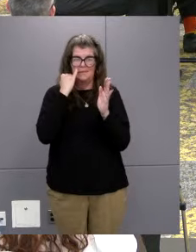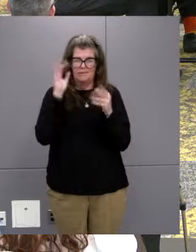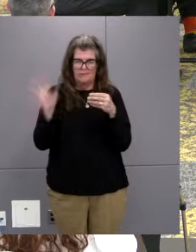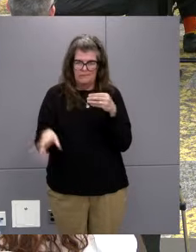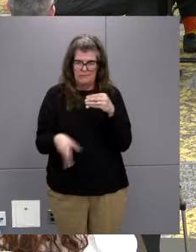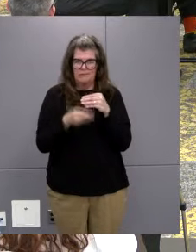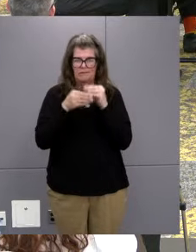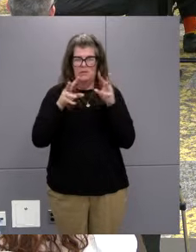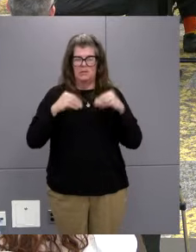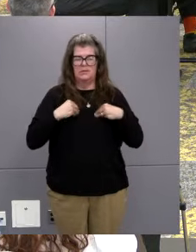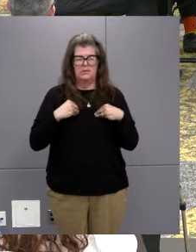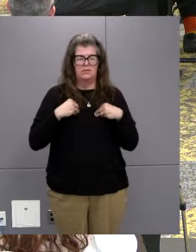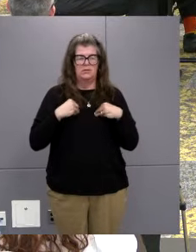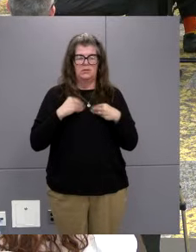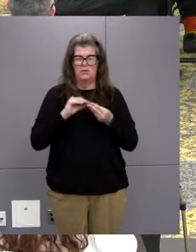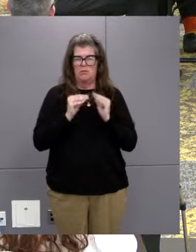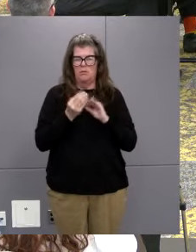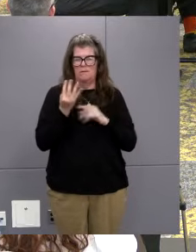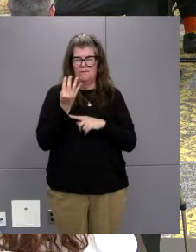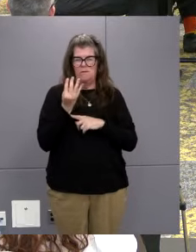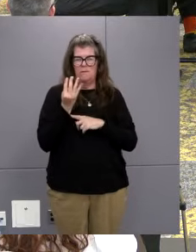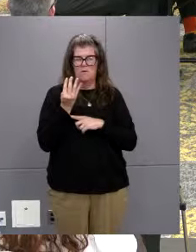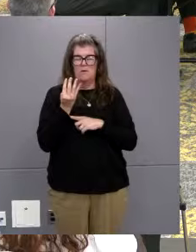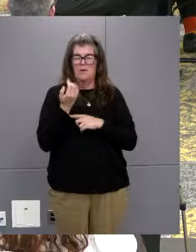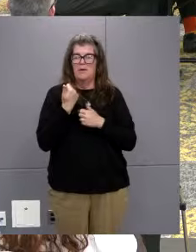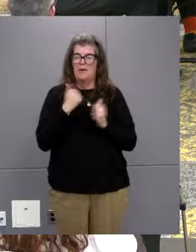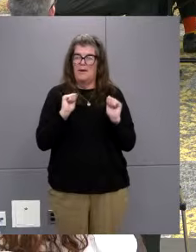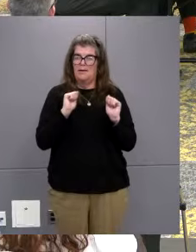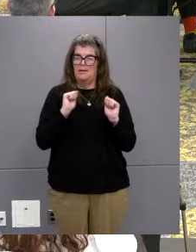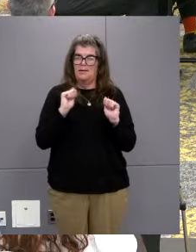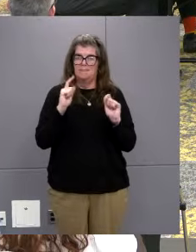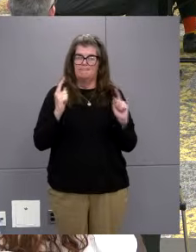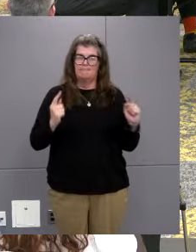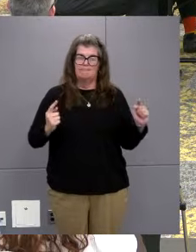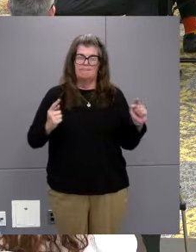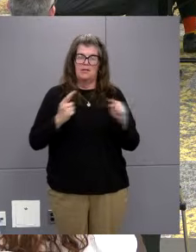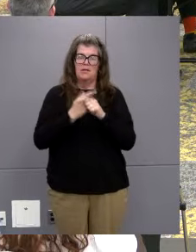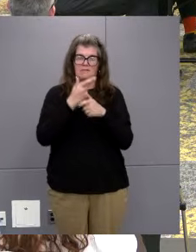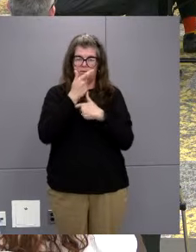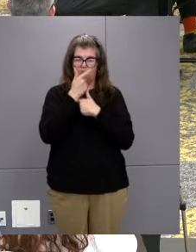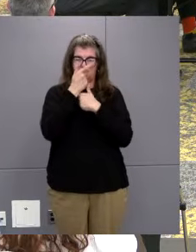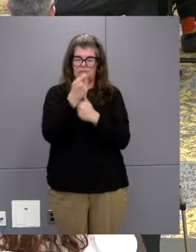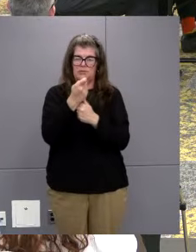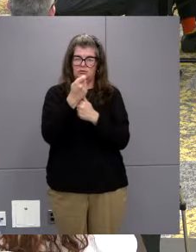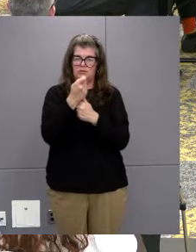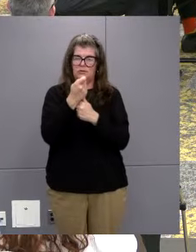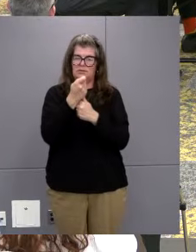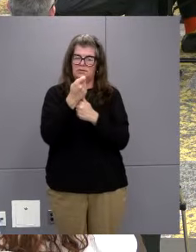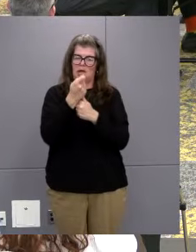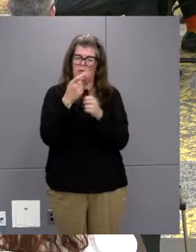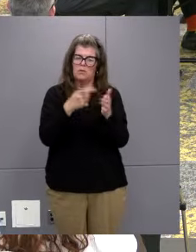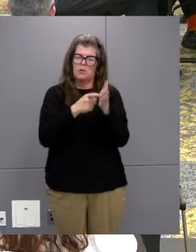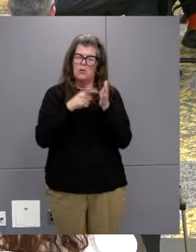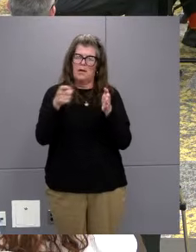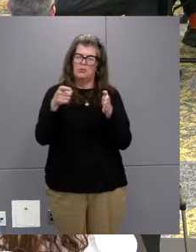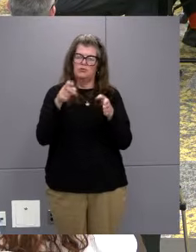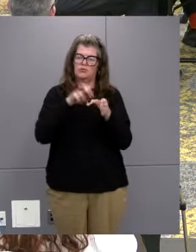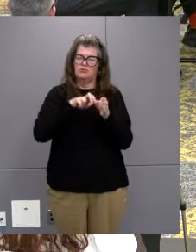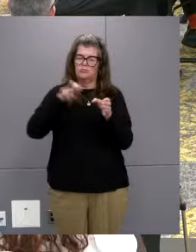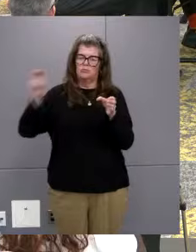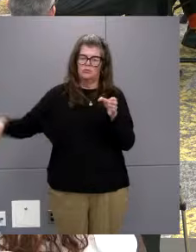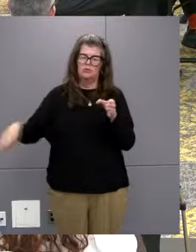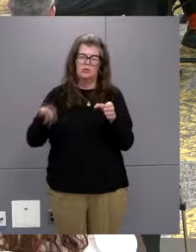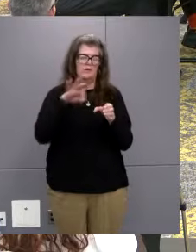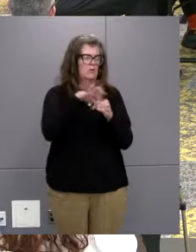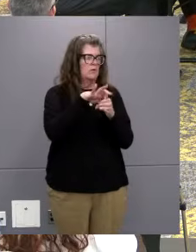4. A conflict of interest that would require you to recuse yourself from a vote, whether in our policies